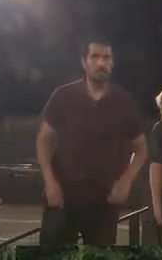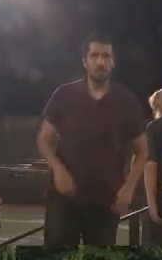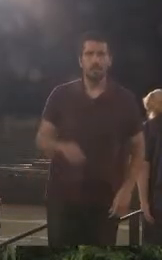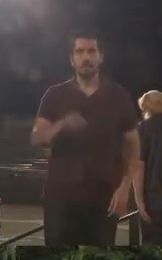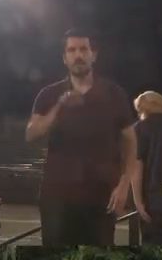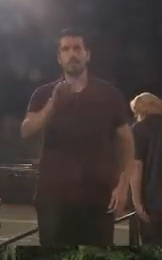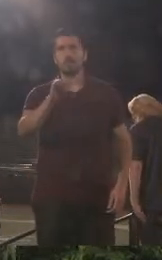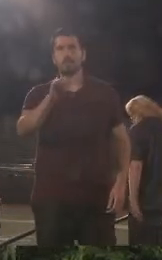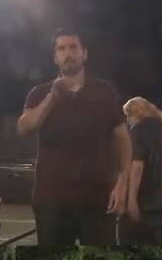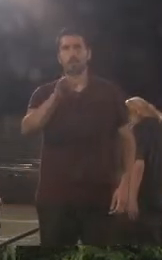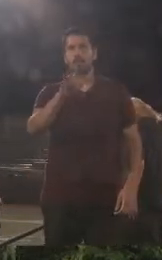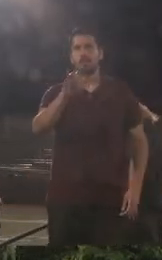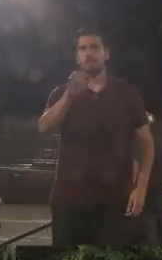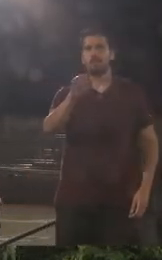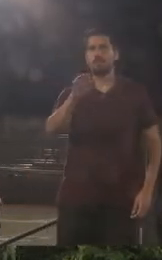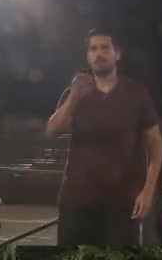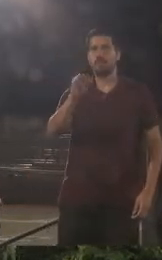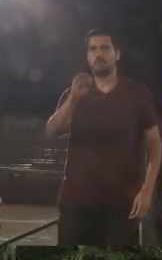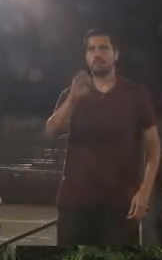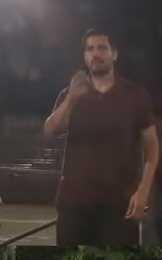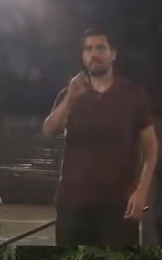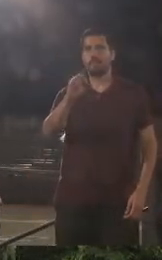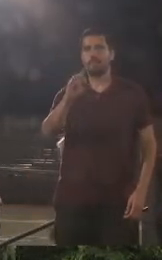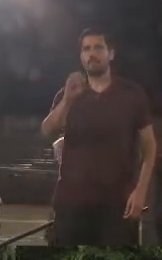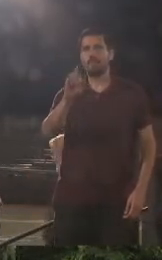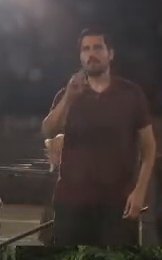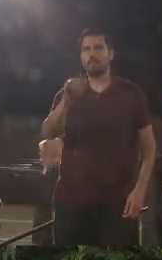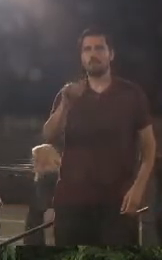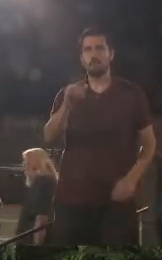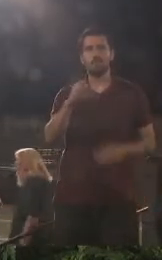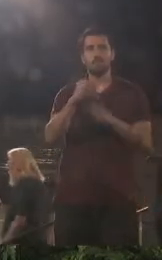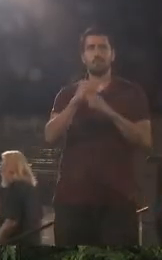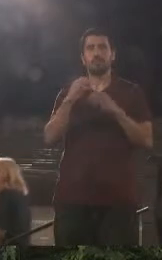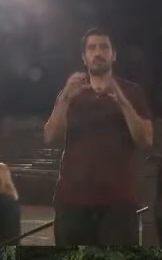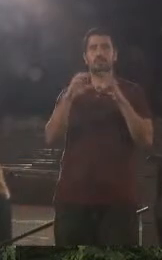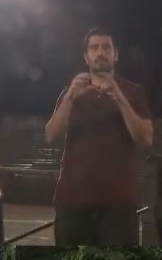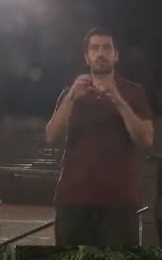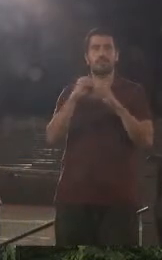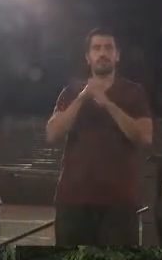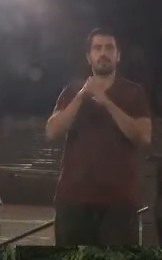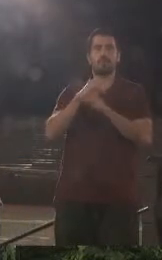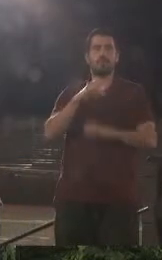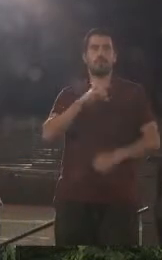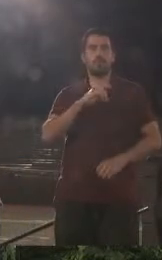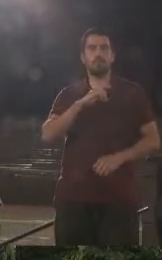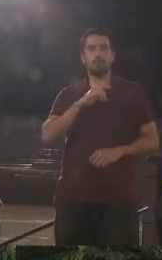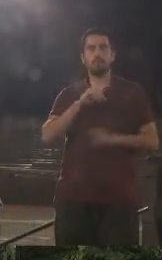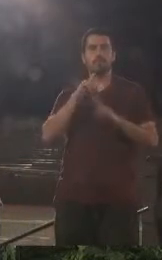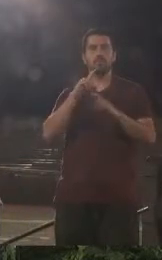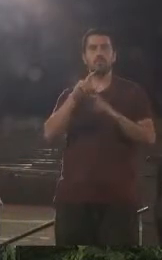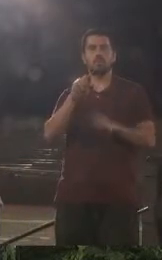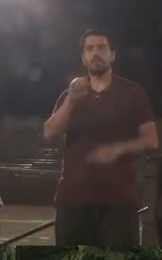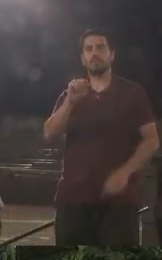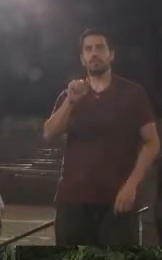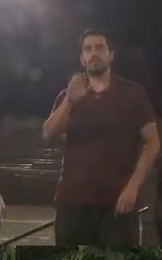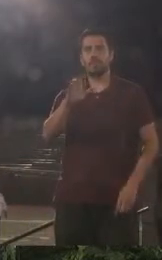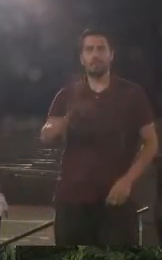Alexis Jordan Mendoza earned a certification as a security officer and will be attending San Antonio College.